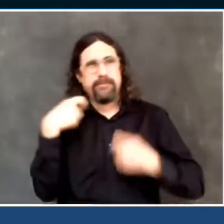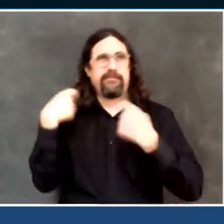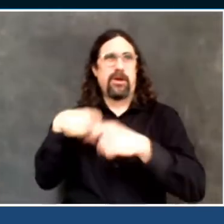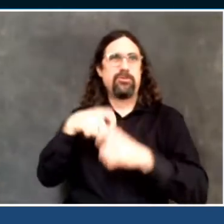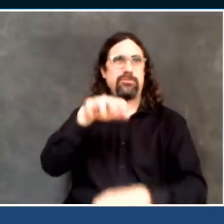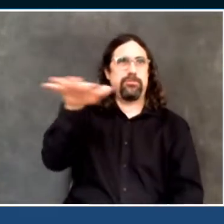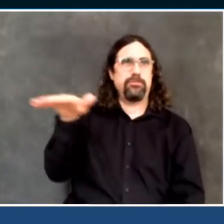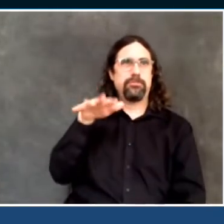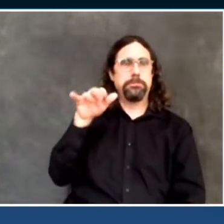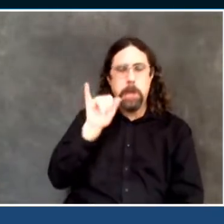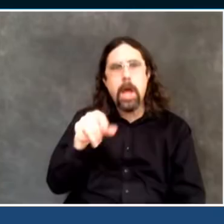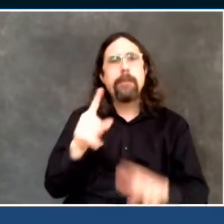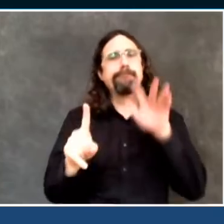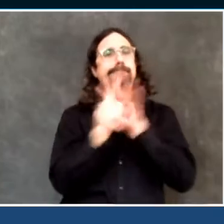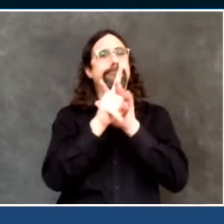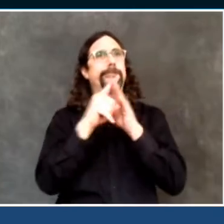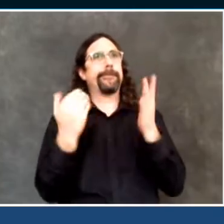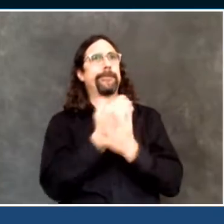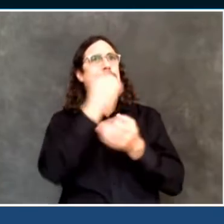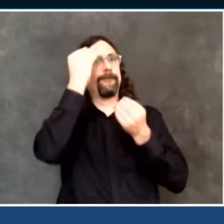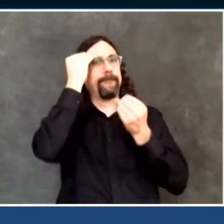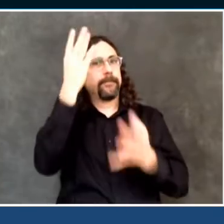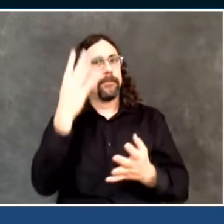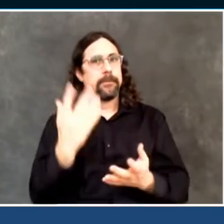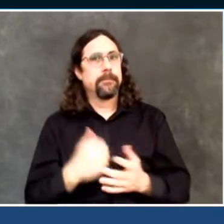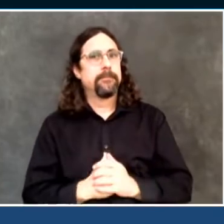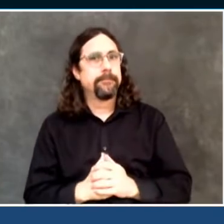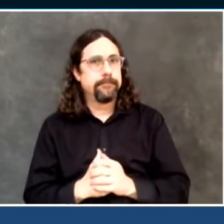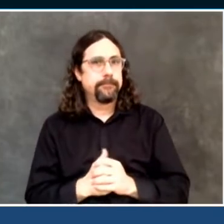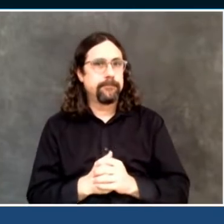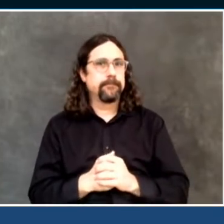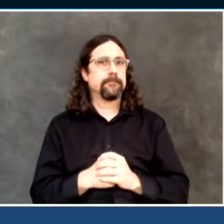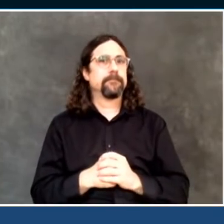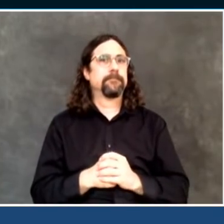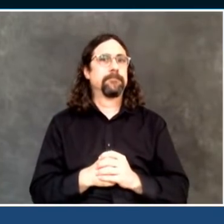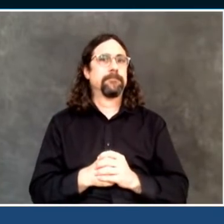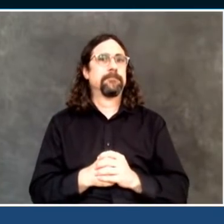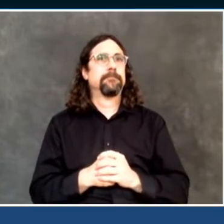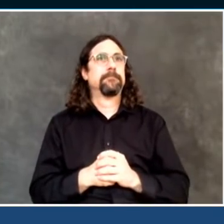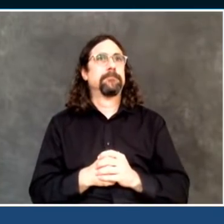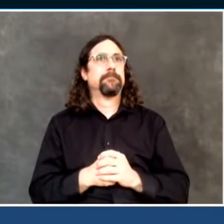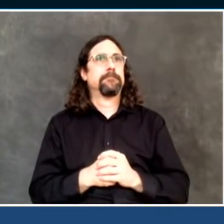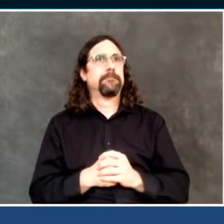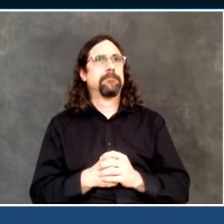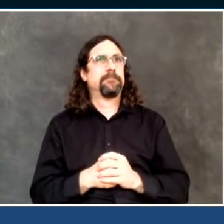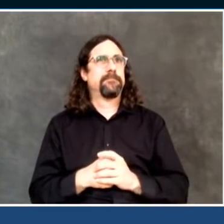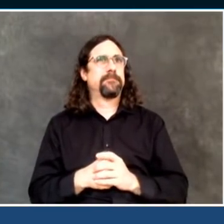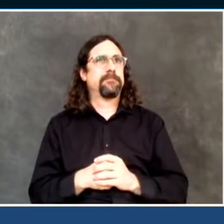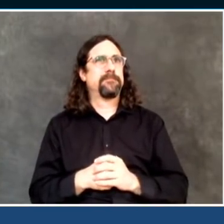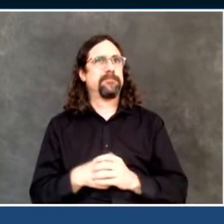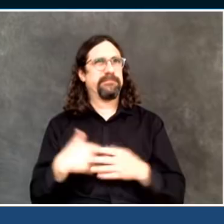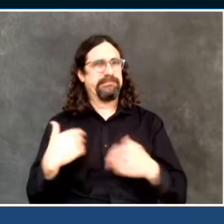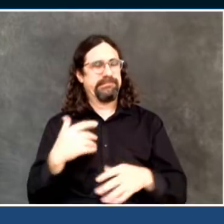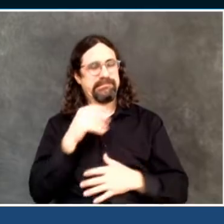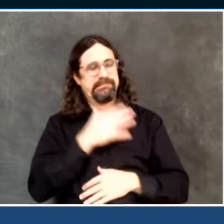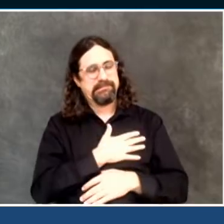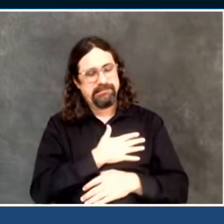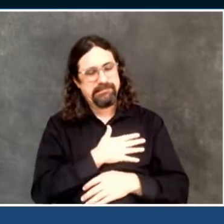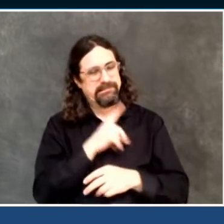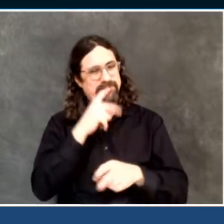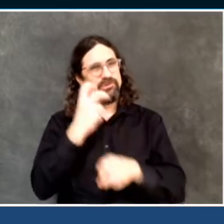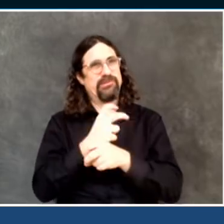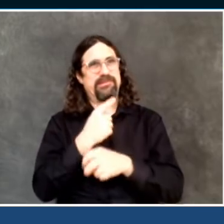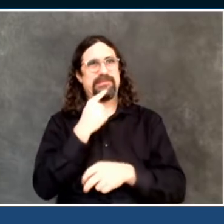to. It's hard to talk about this stuff like statistics. This means human beings, this means families, but we have to look in the face